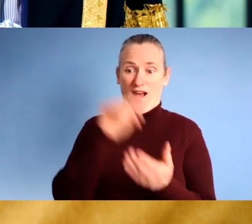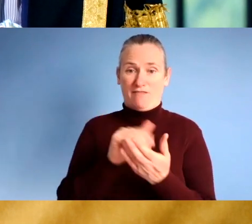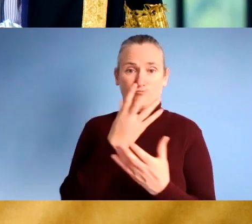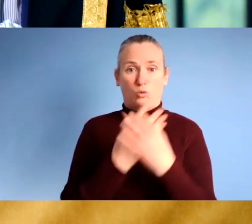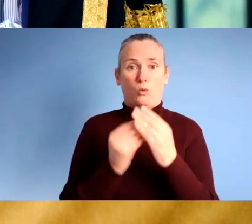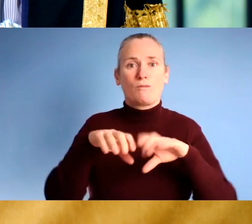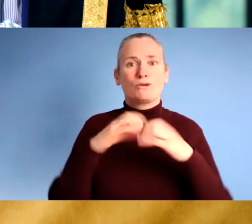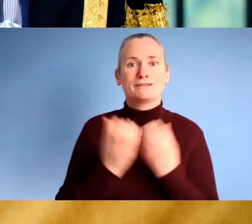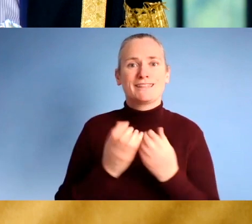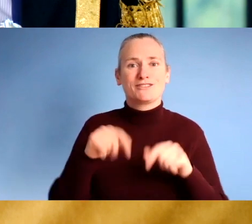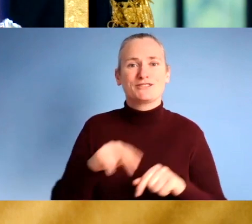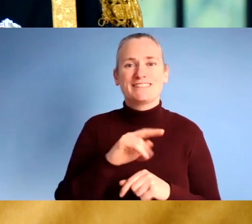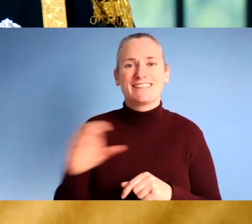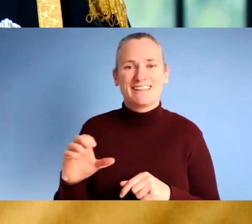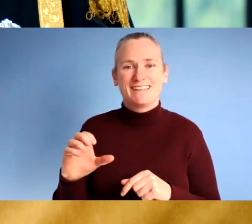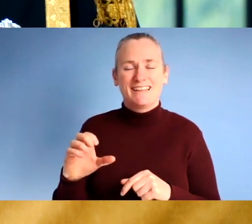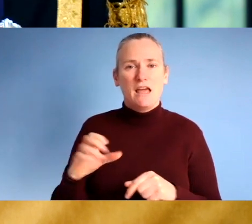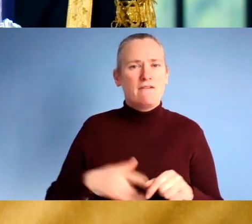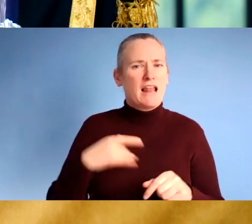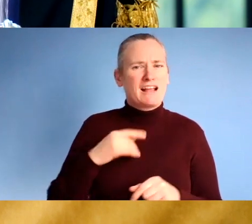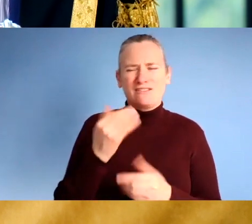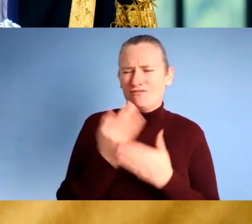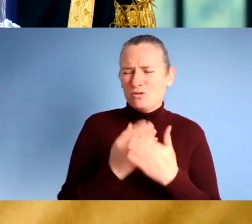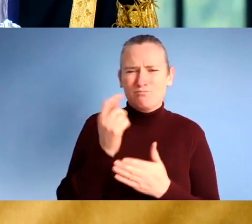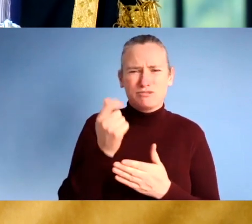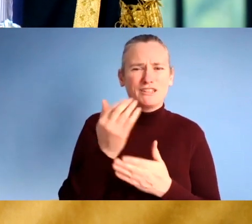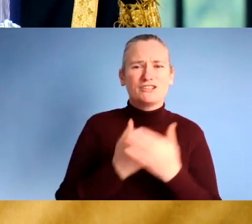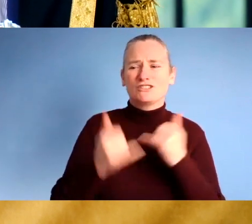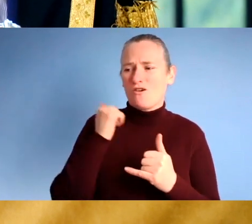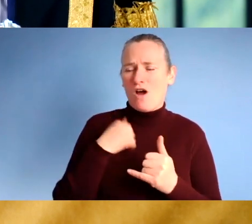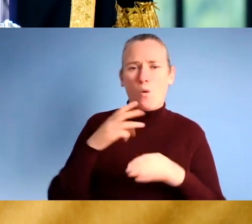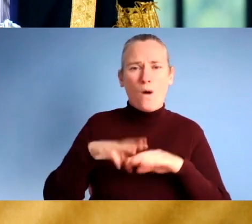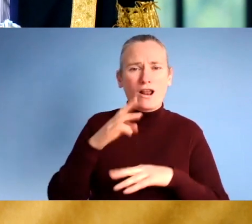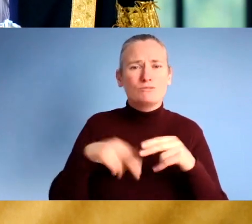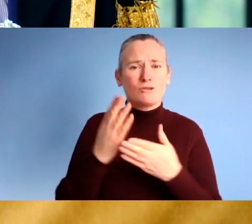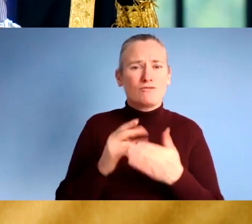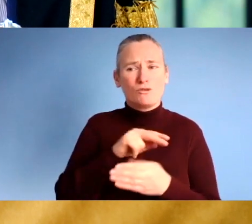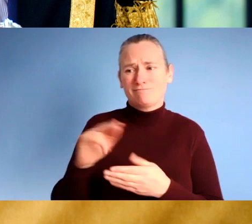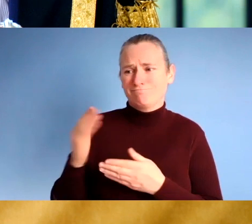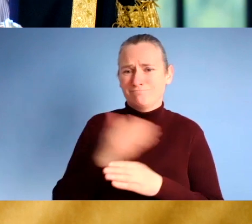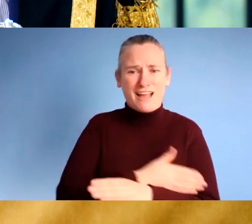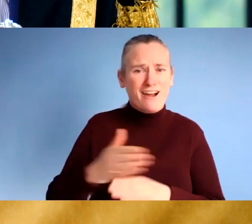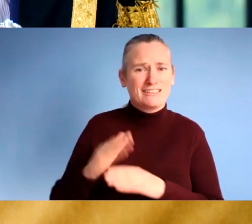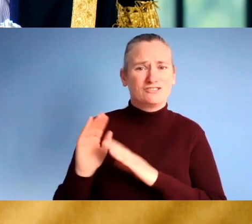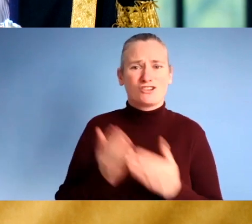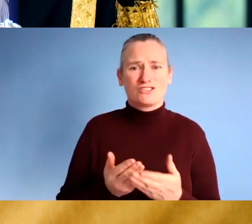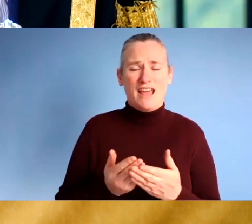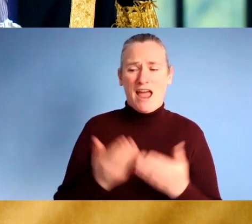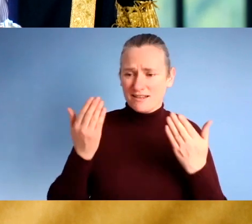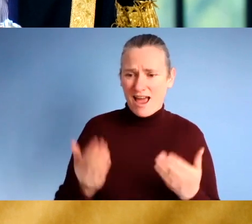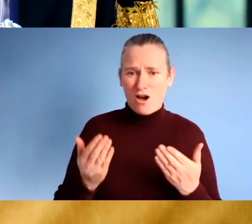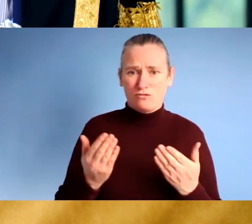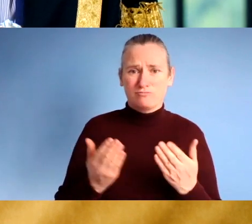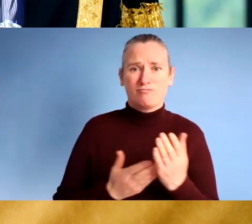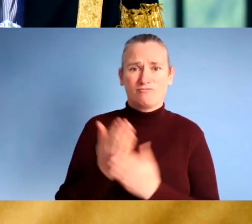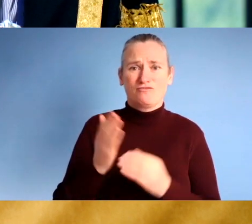UCC. It seems like only a short few years ago where I welcomed some of you at induction, and here you are graduating, a